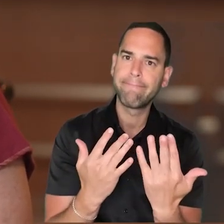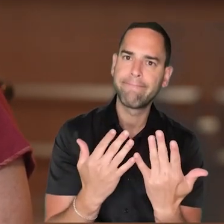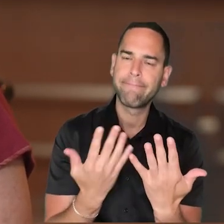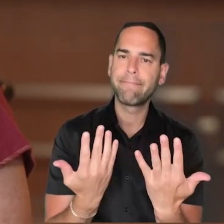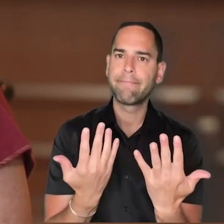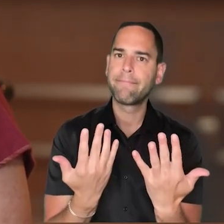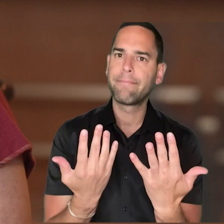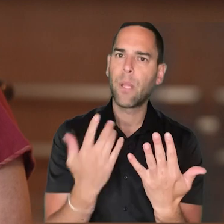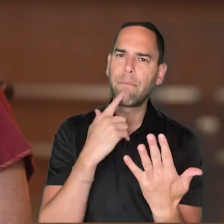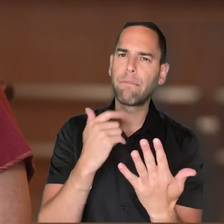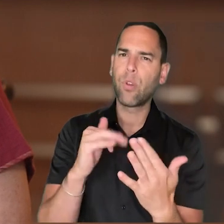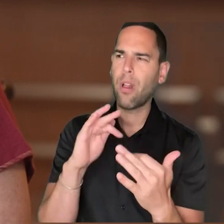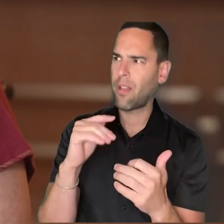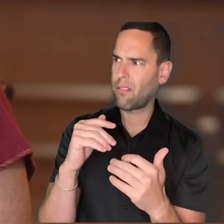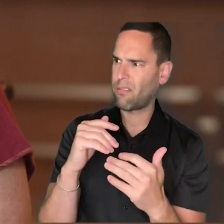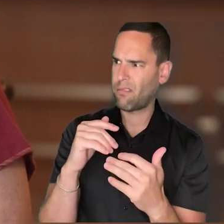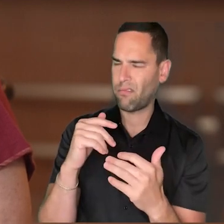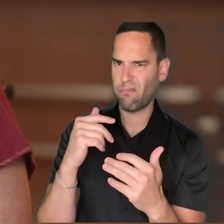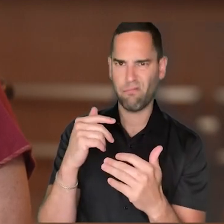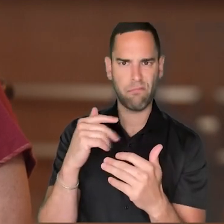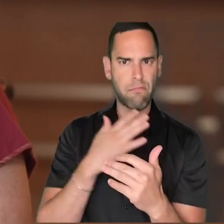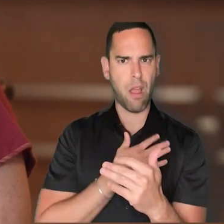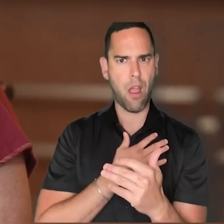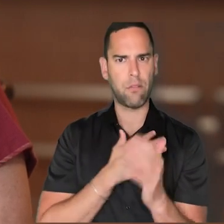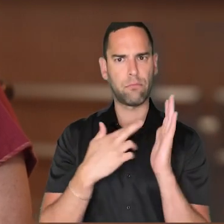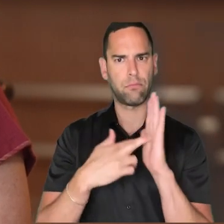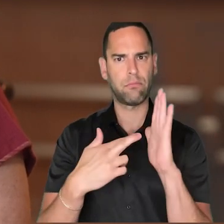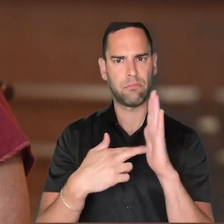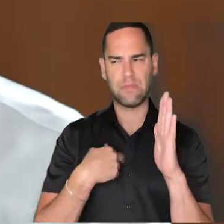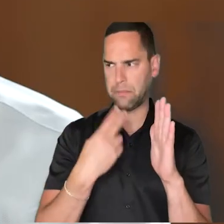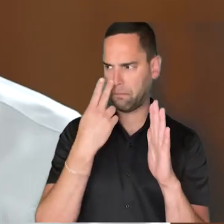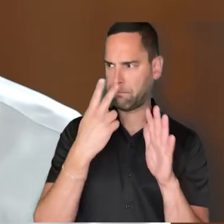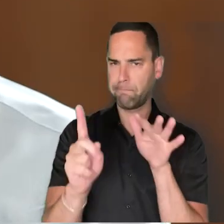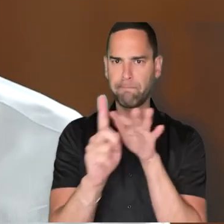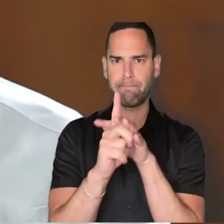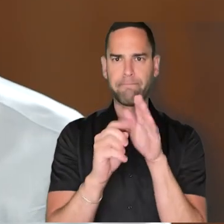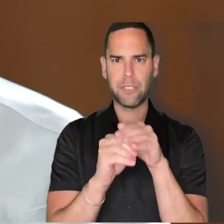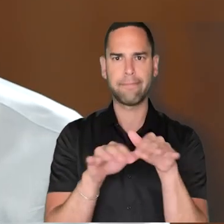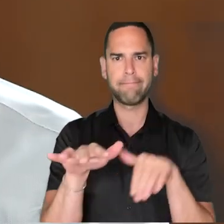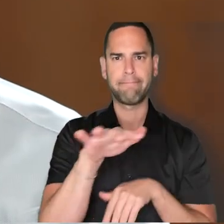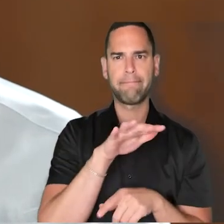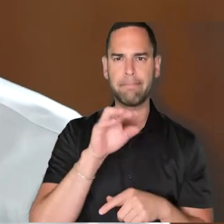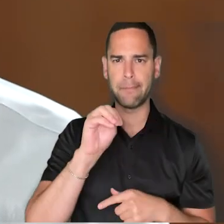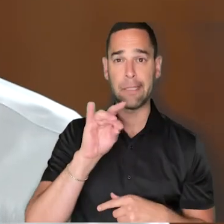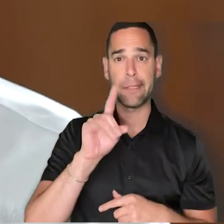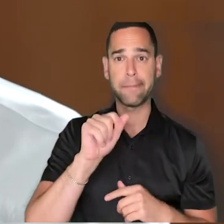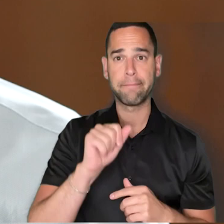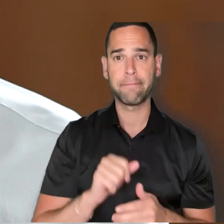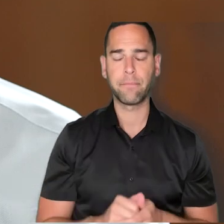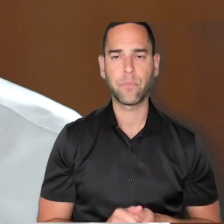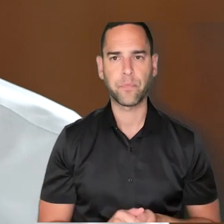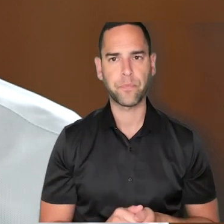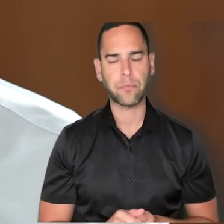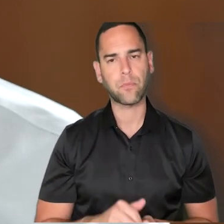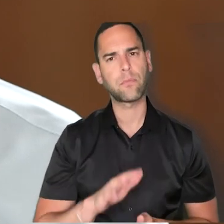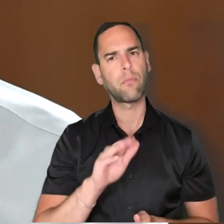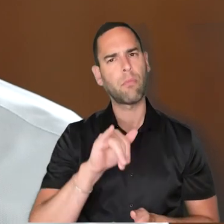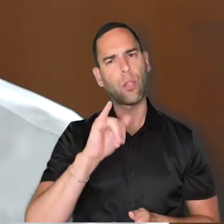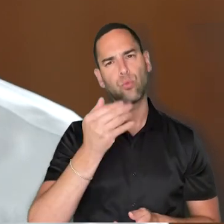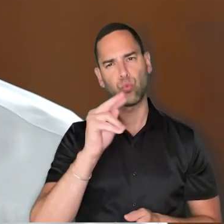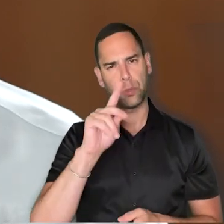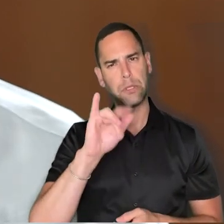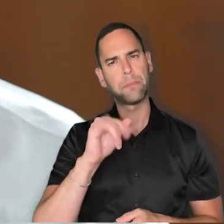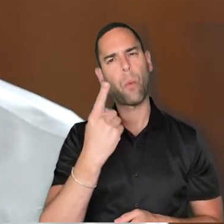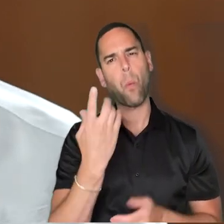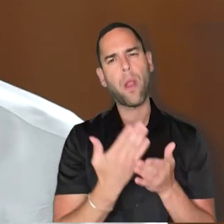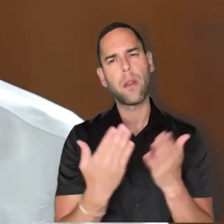in the legacy of not seeing ourselves. Judy, one of the things that we have seen in